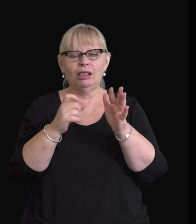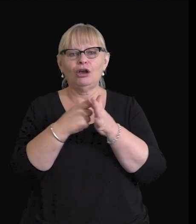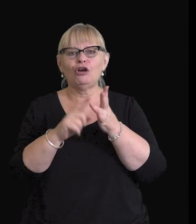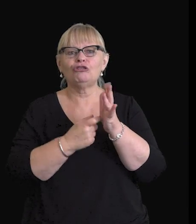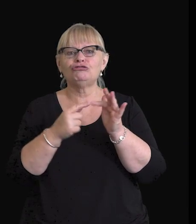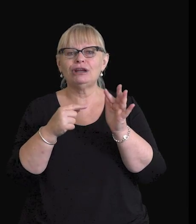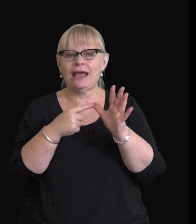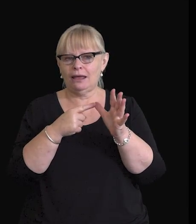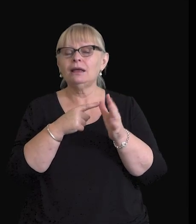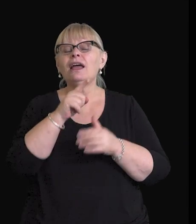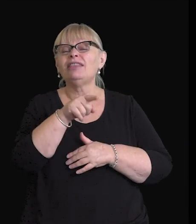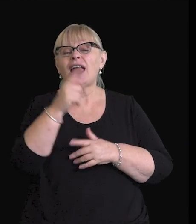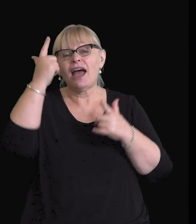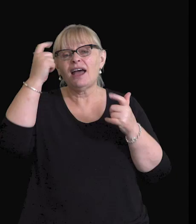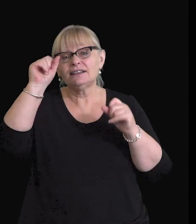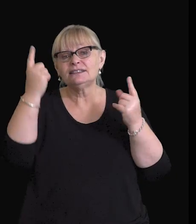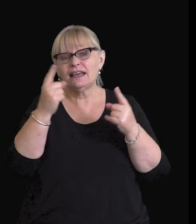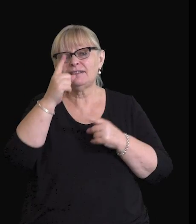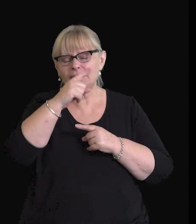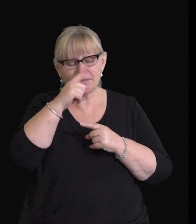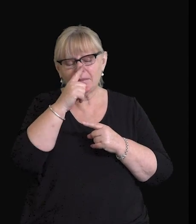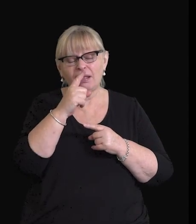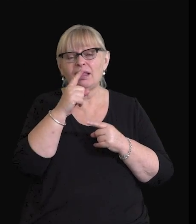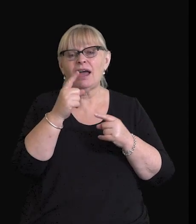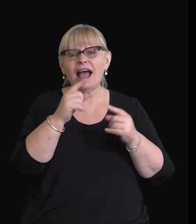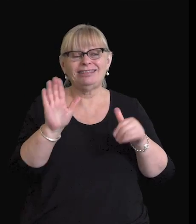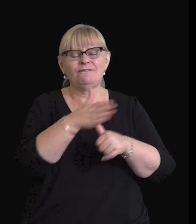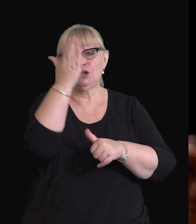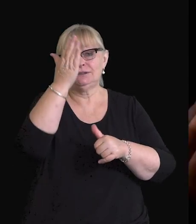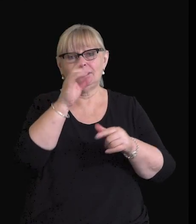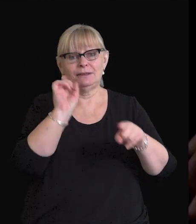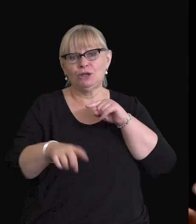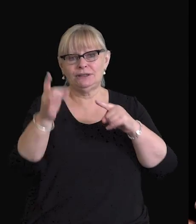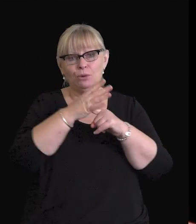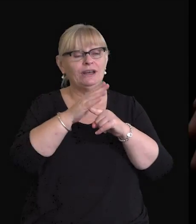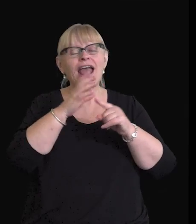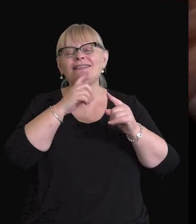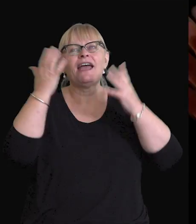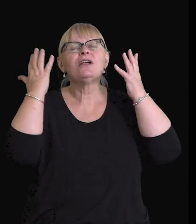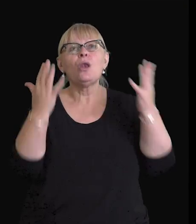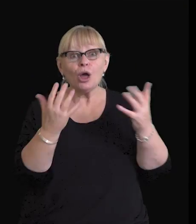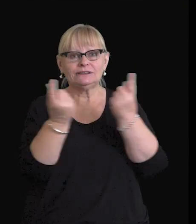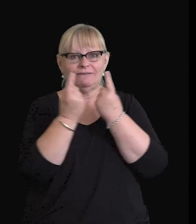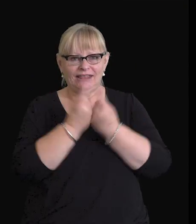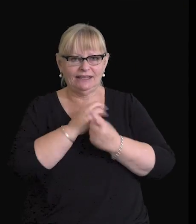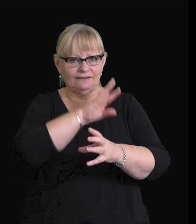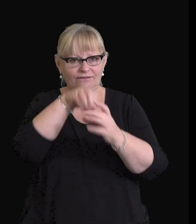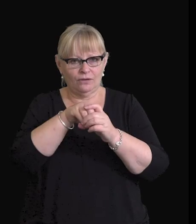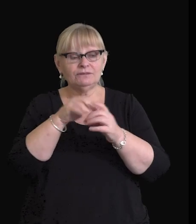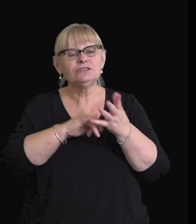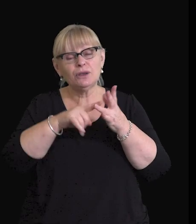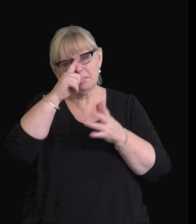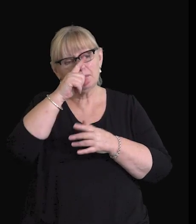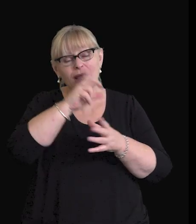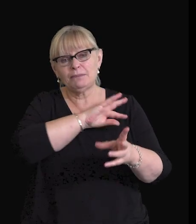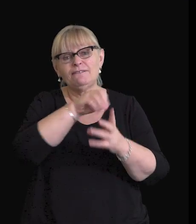understand democracy, they put the citizen first, they've created a suite of digital tools so that citizens can practice and participate and co-create their city and its future.